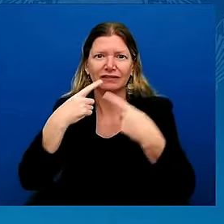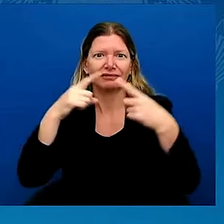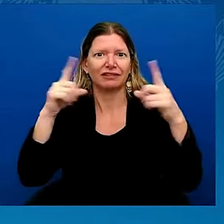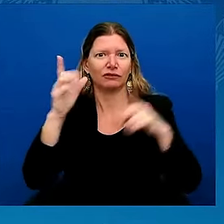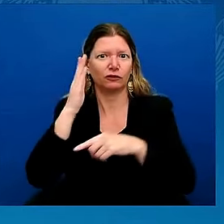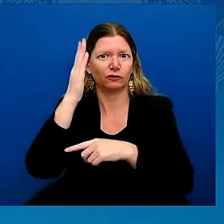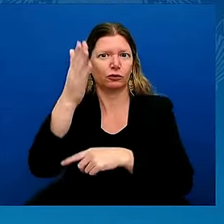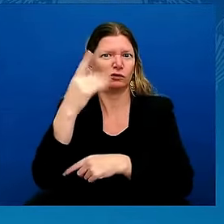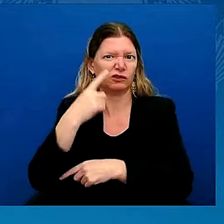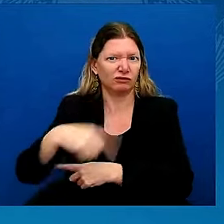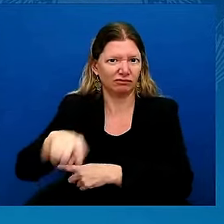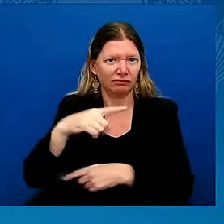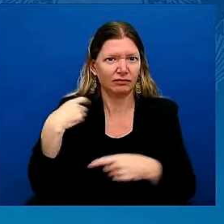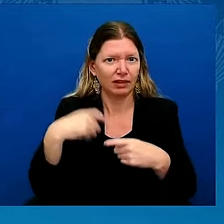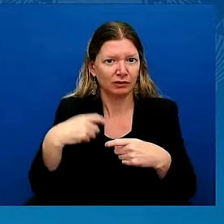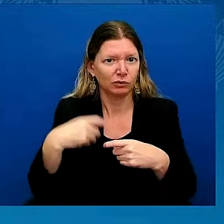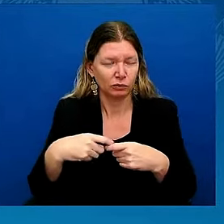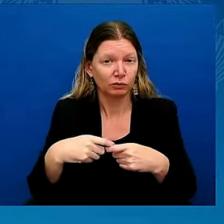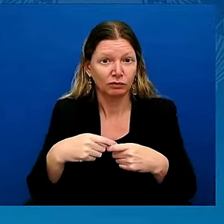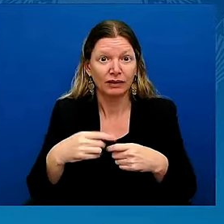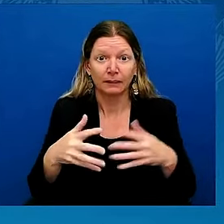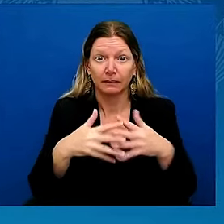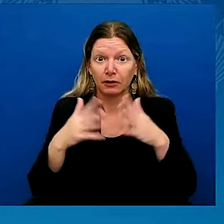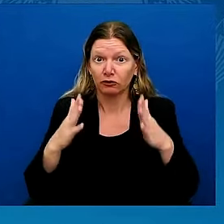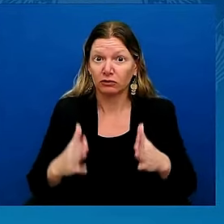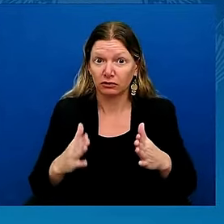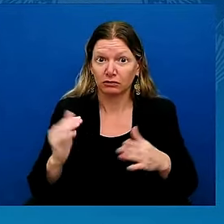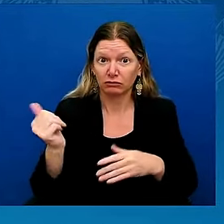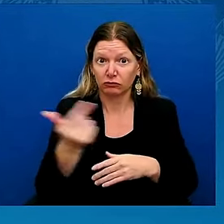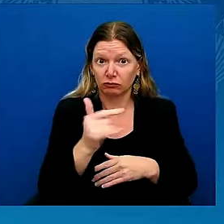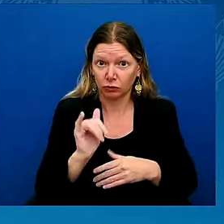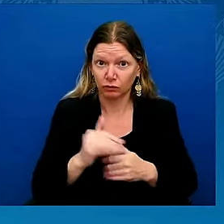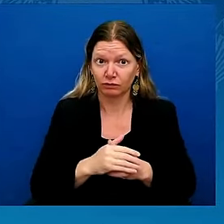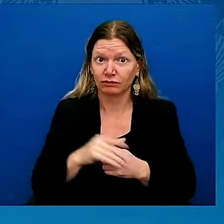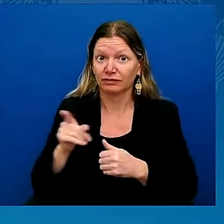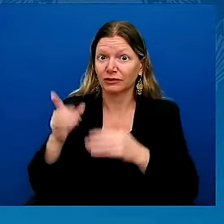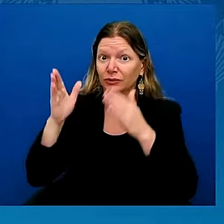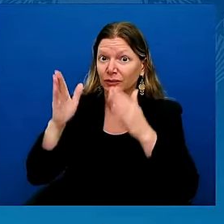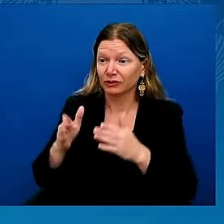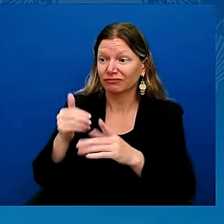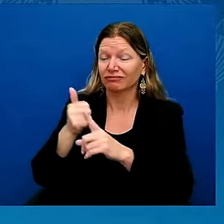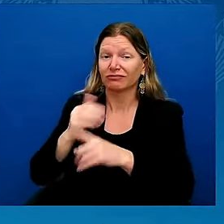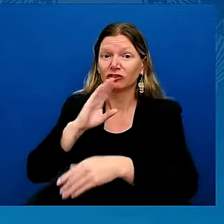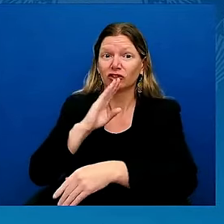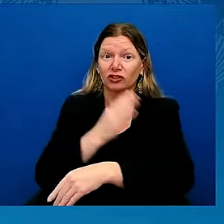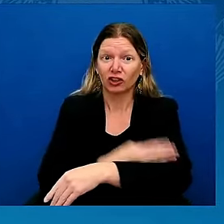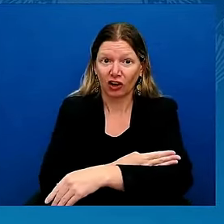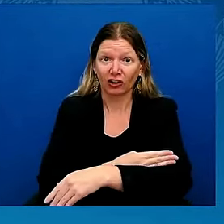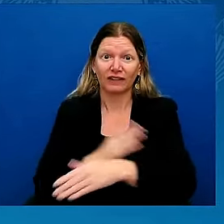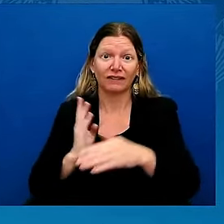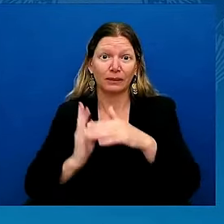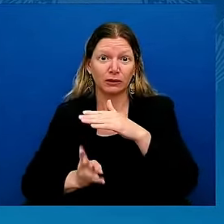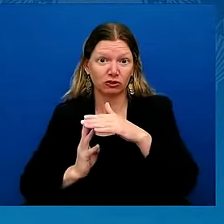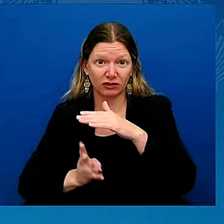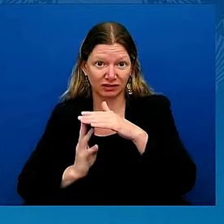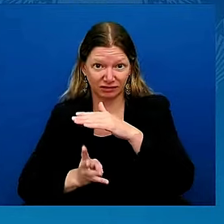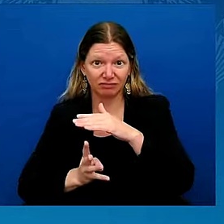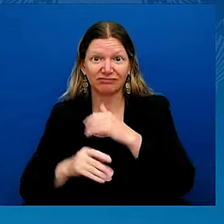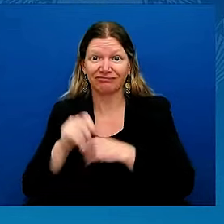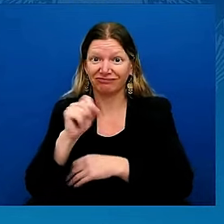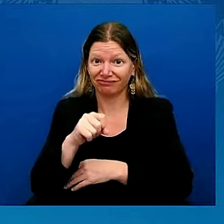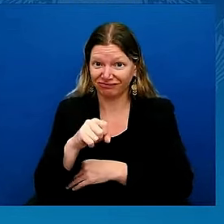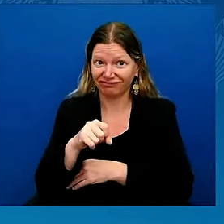This person is a daughter of immigrants. Yes, this person is a former San